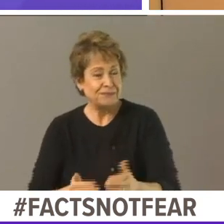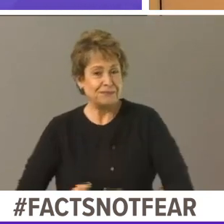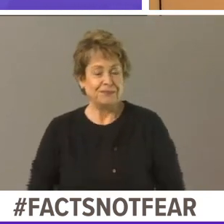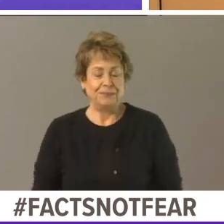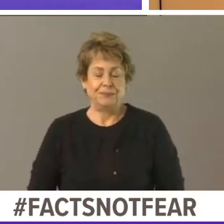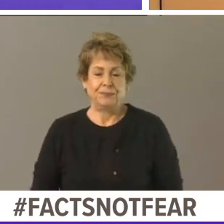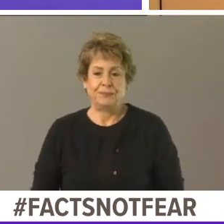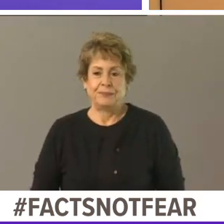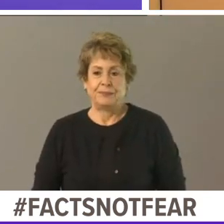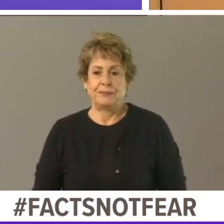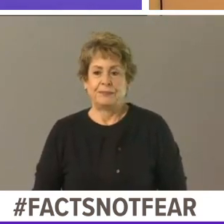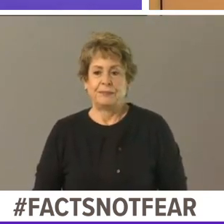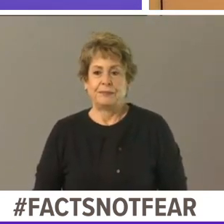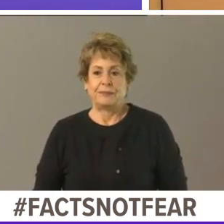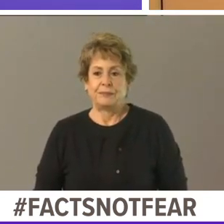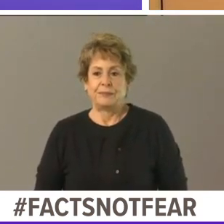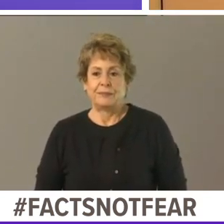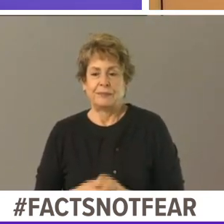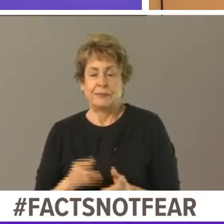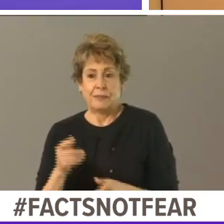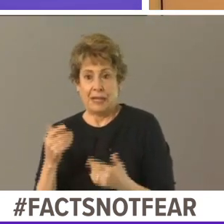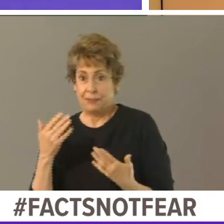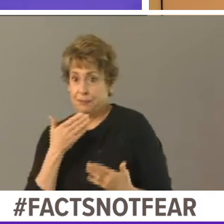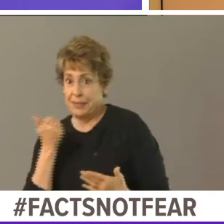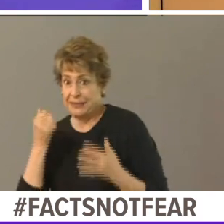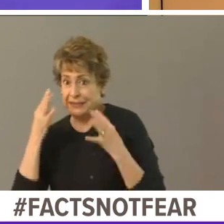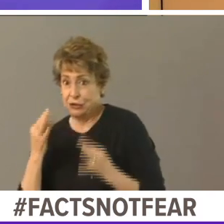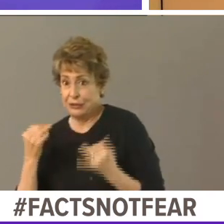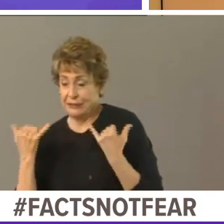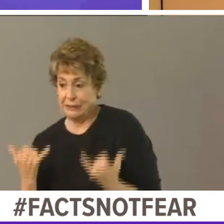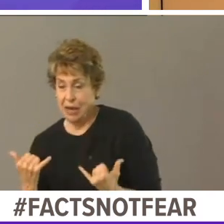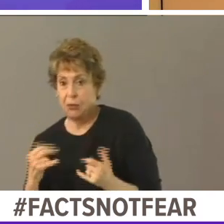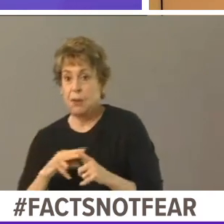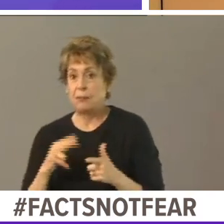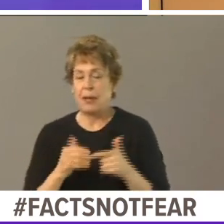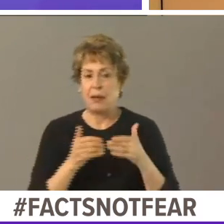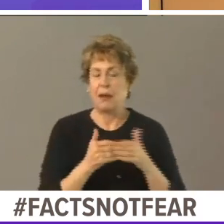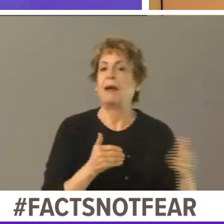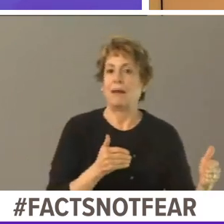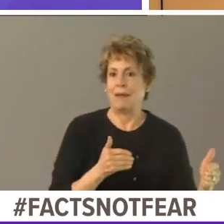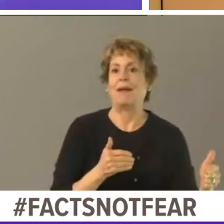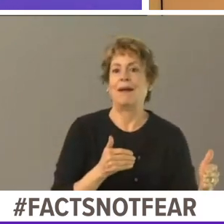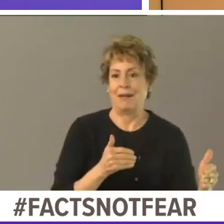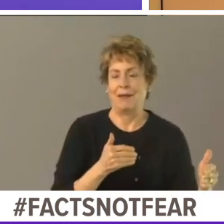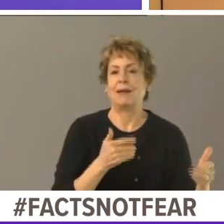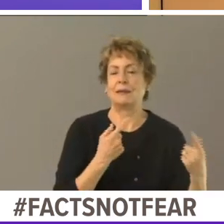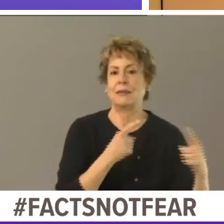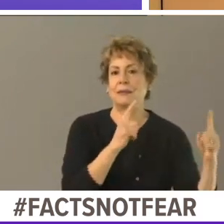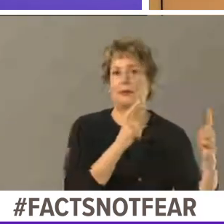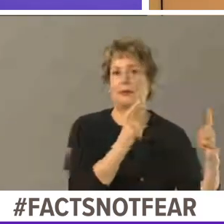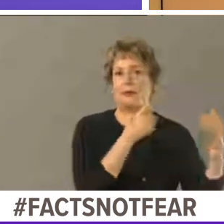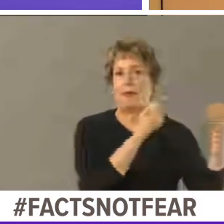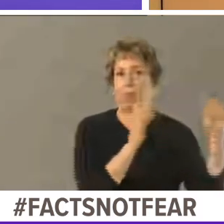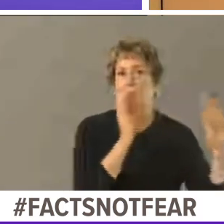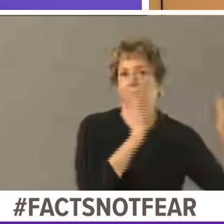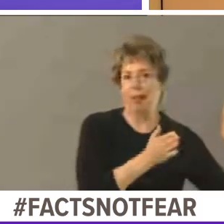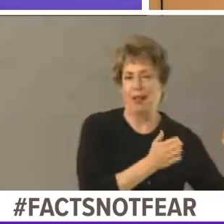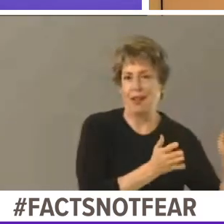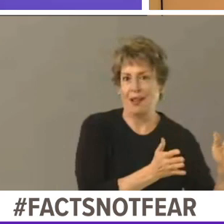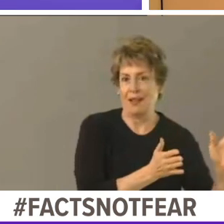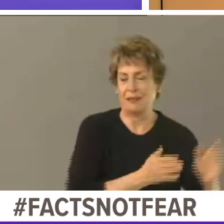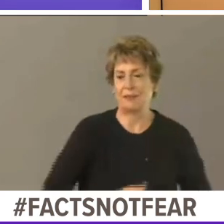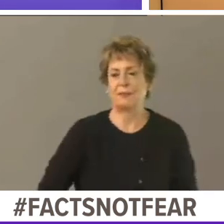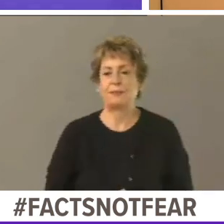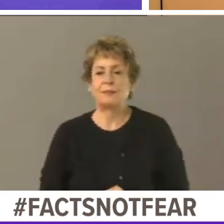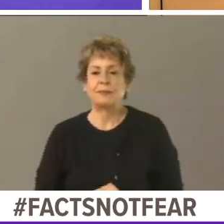better habits and disciplines and rigor that we have, the more success, the more people that we will